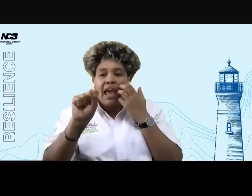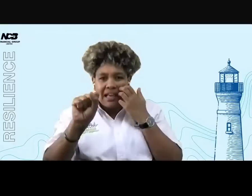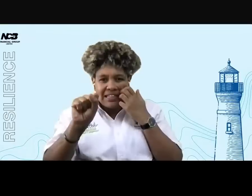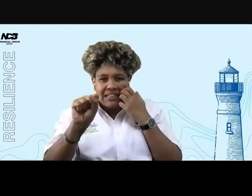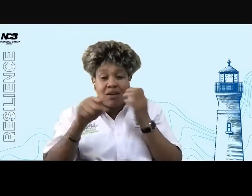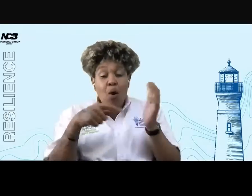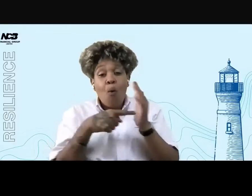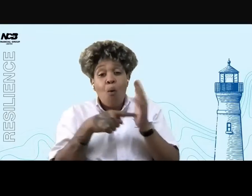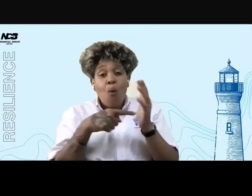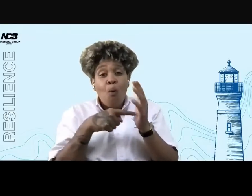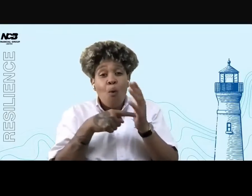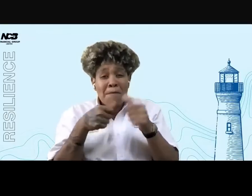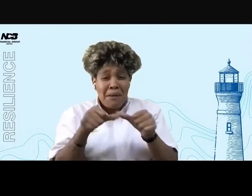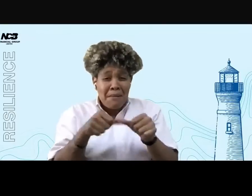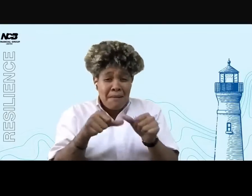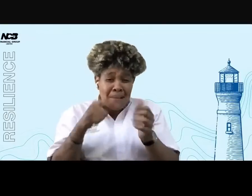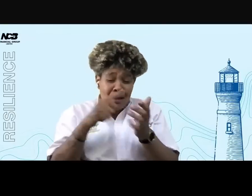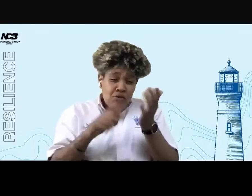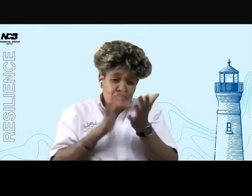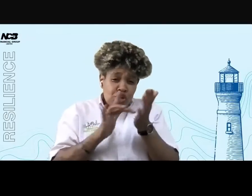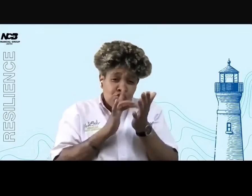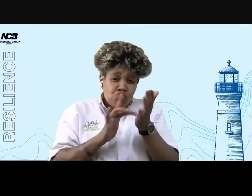debt aggressively,